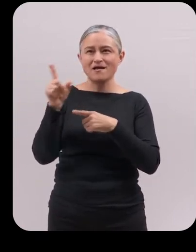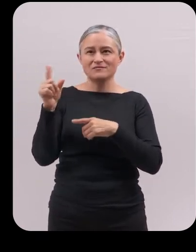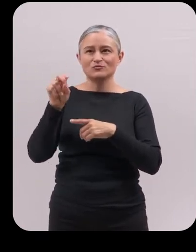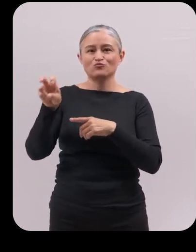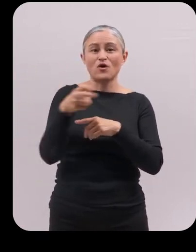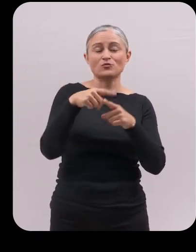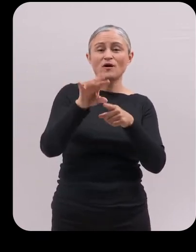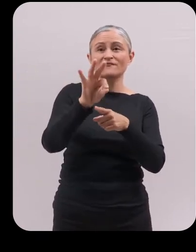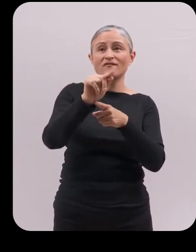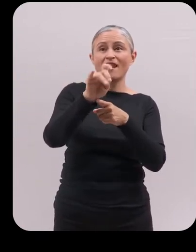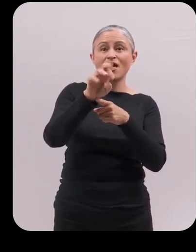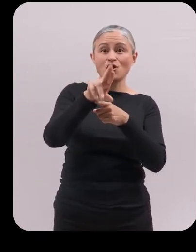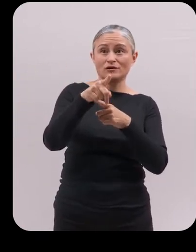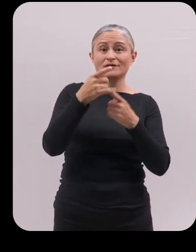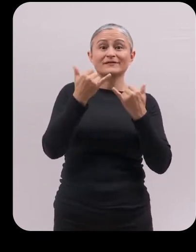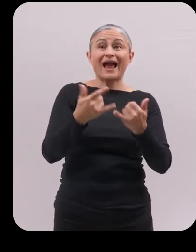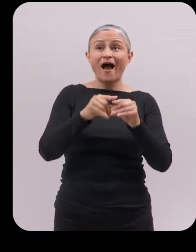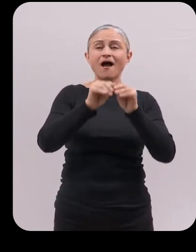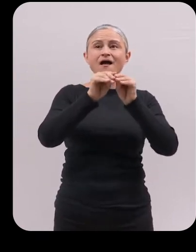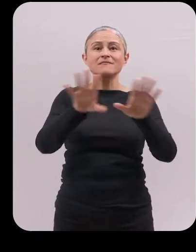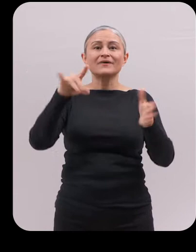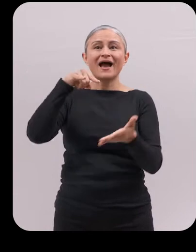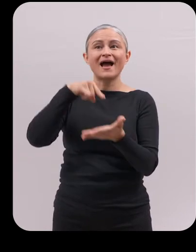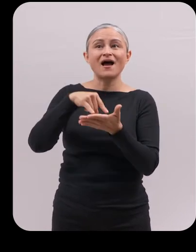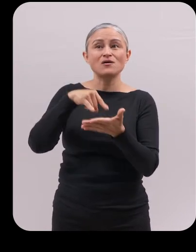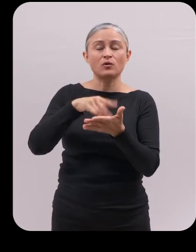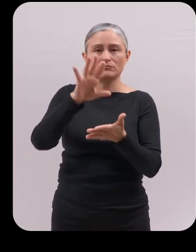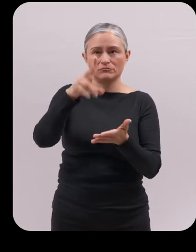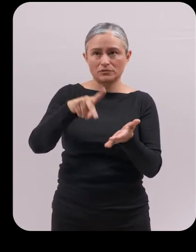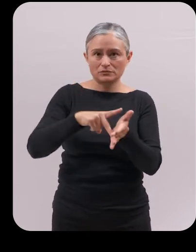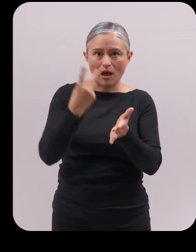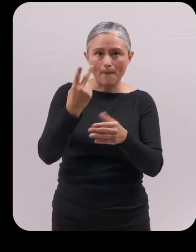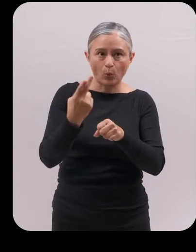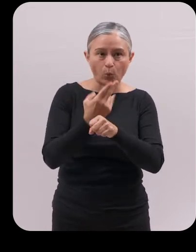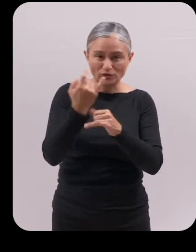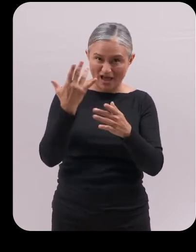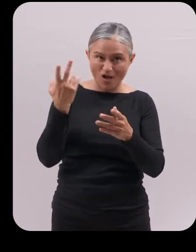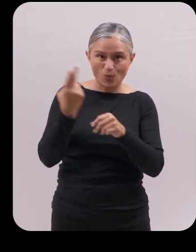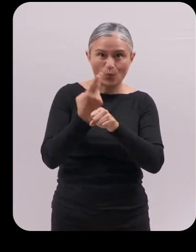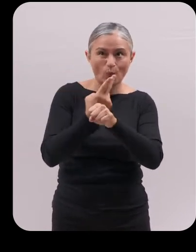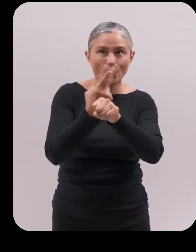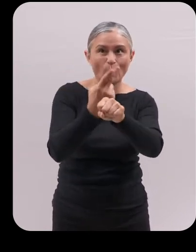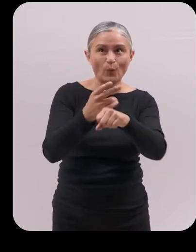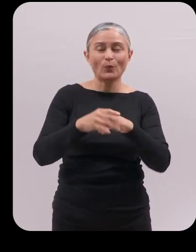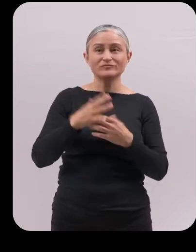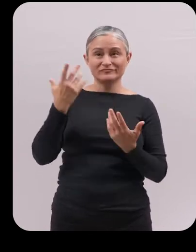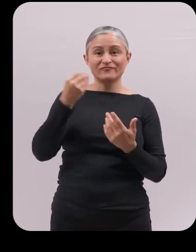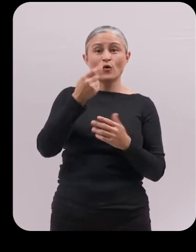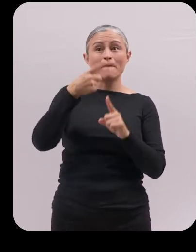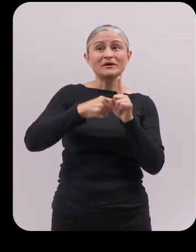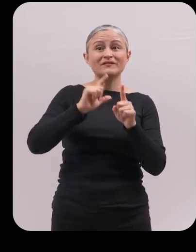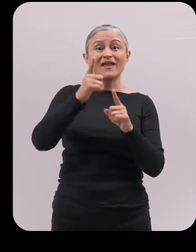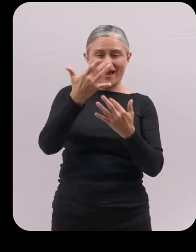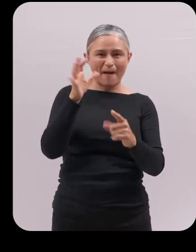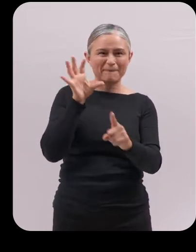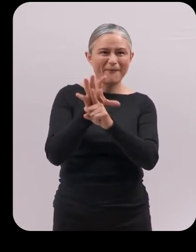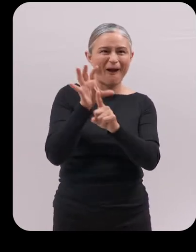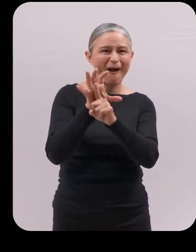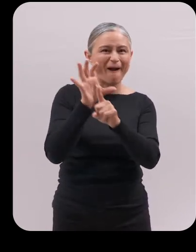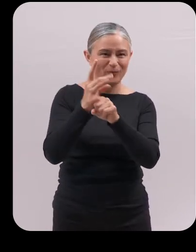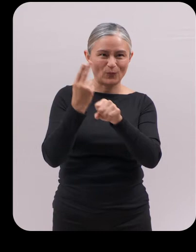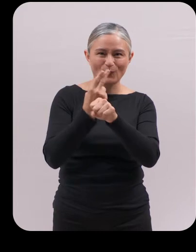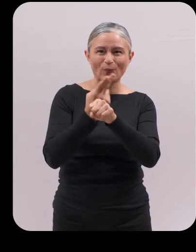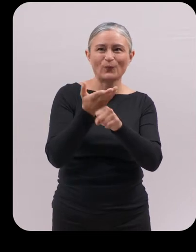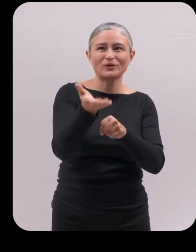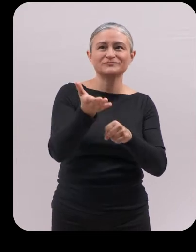reach to Android, more than doubling their users. And after just a few months later, they're a global hit. So Bricket